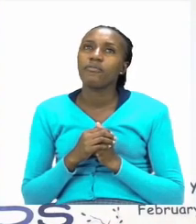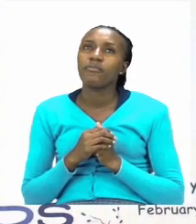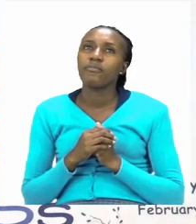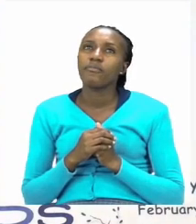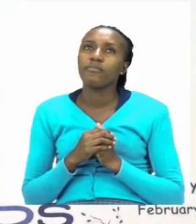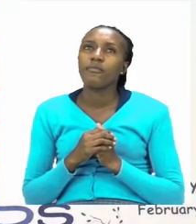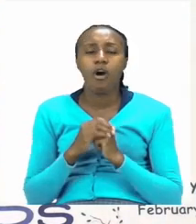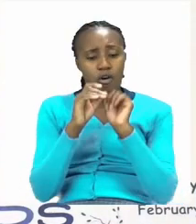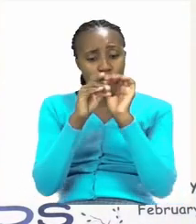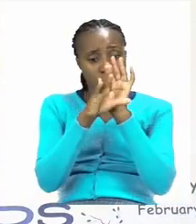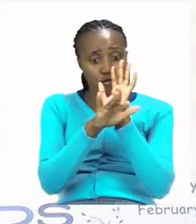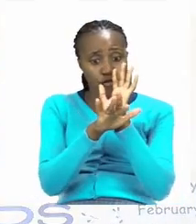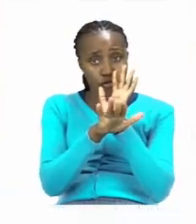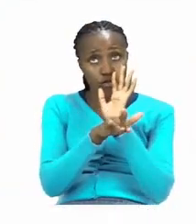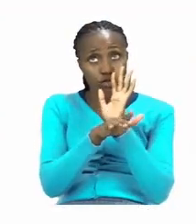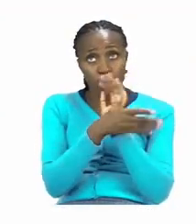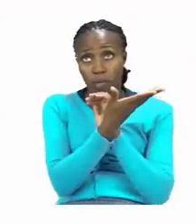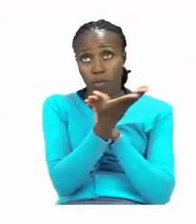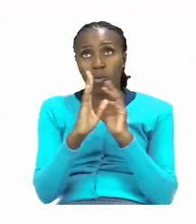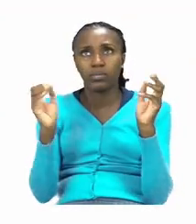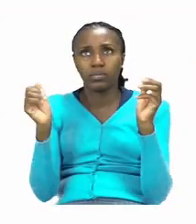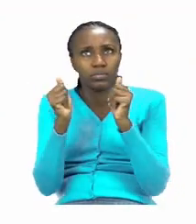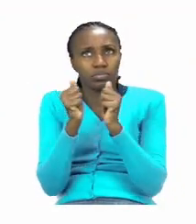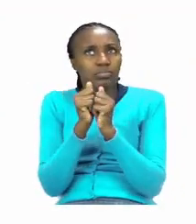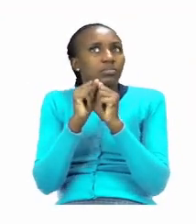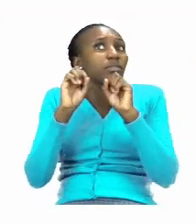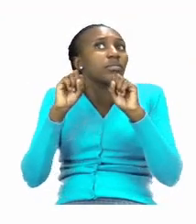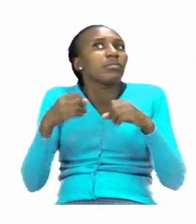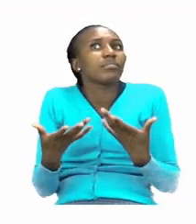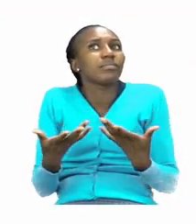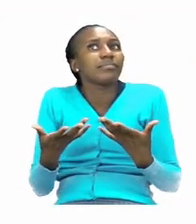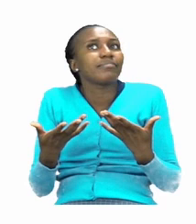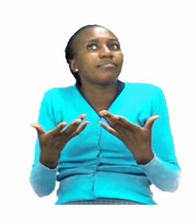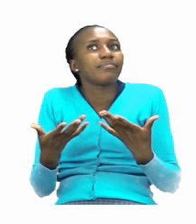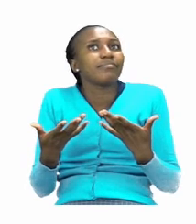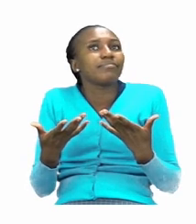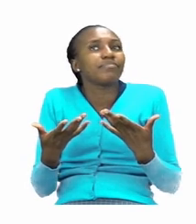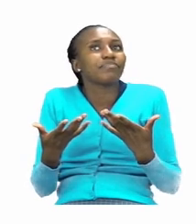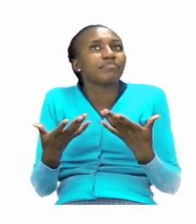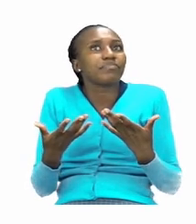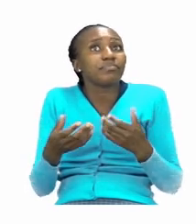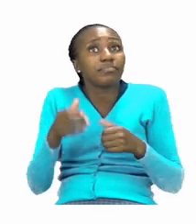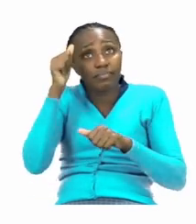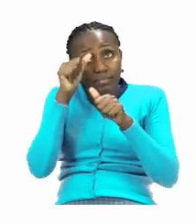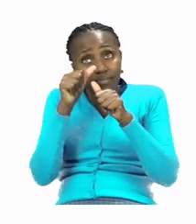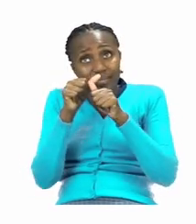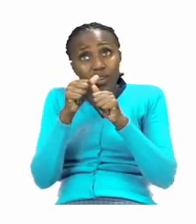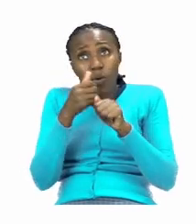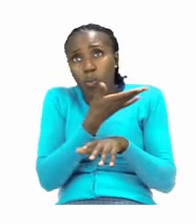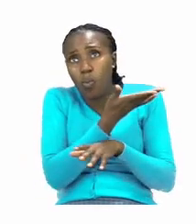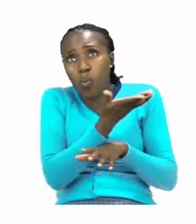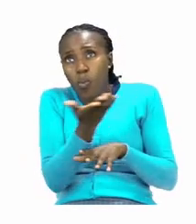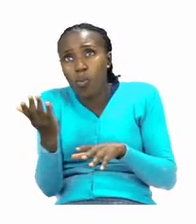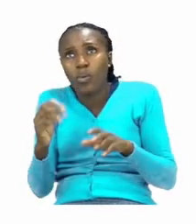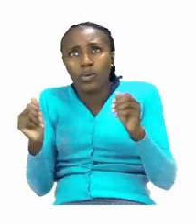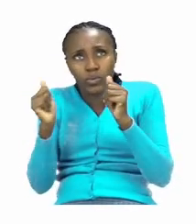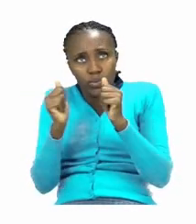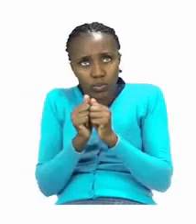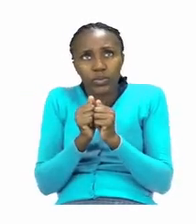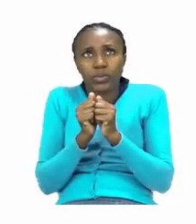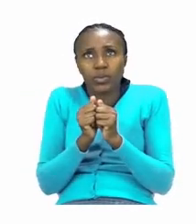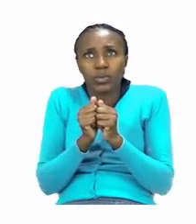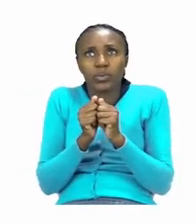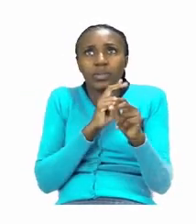there all together? Remember, the word all together helps us know that we